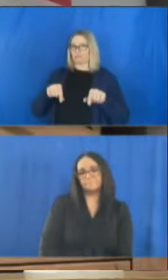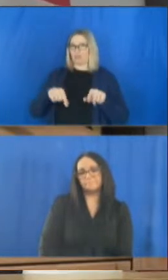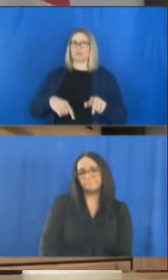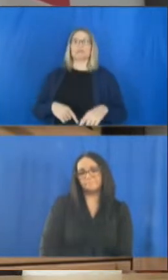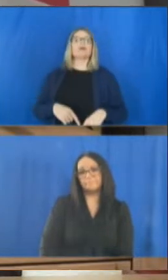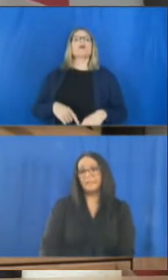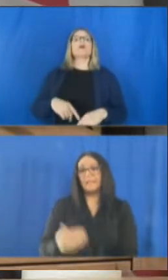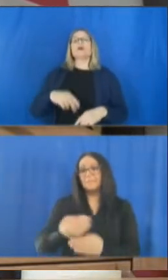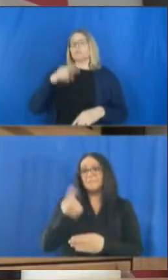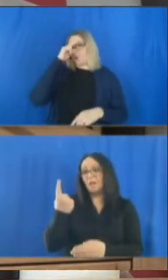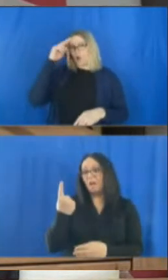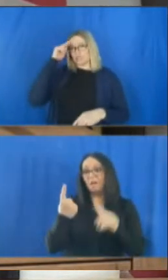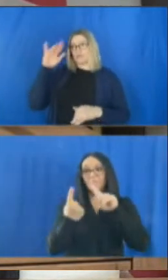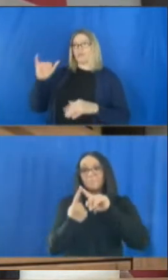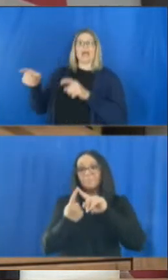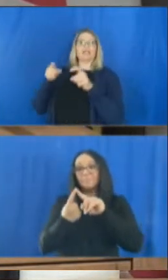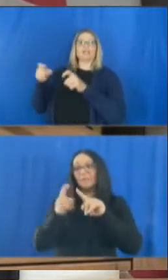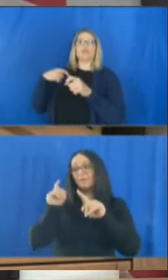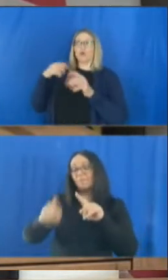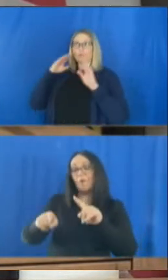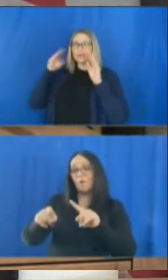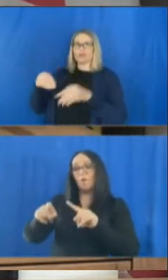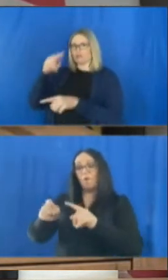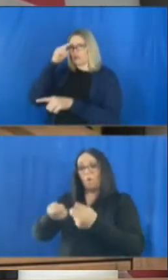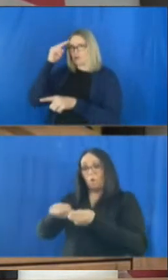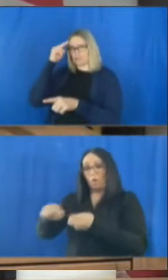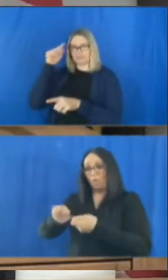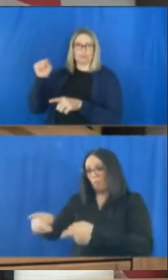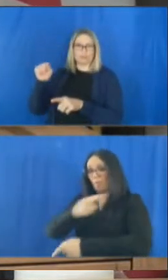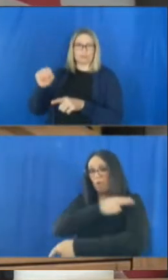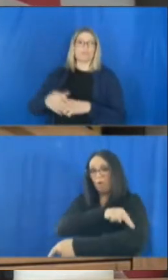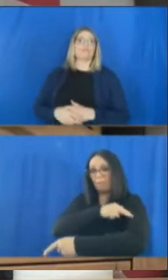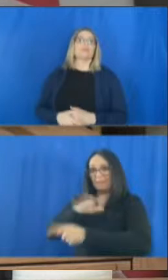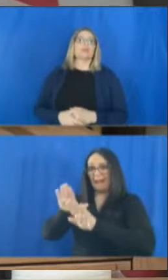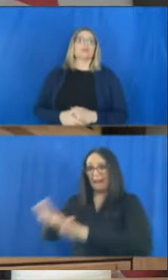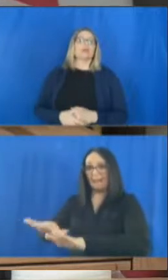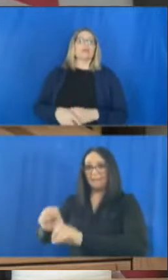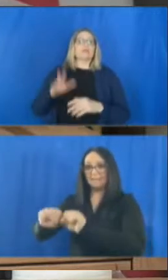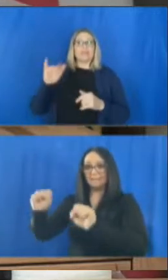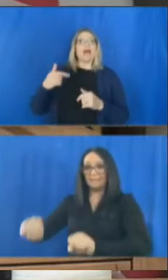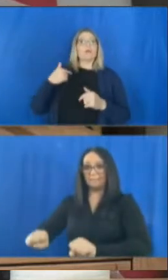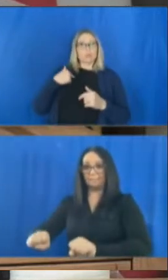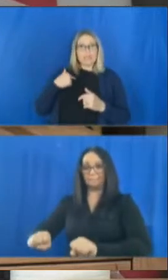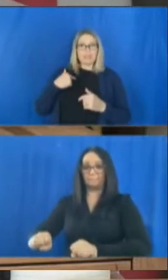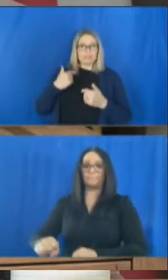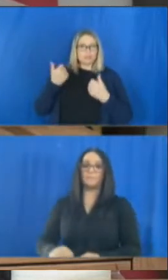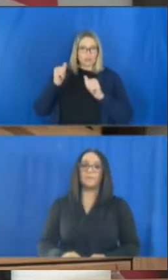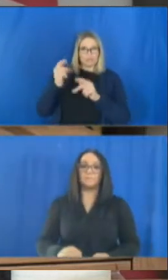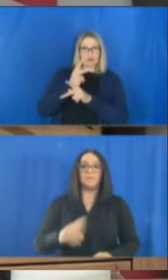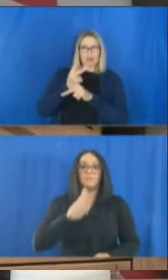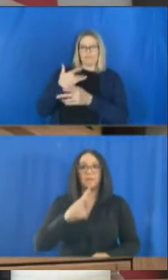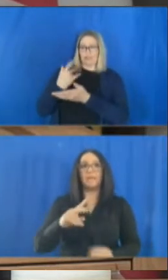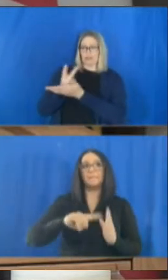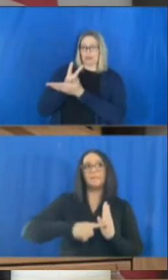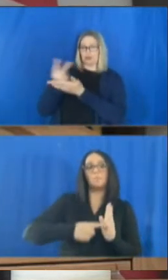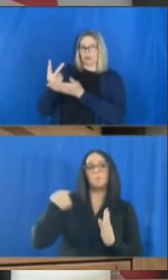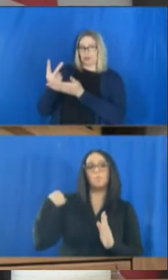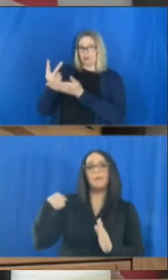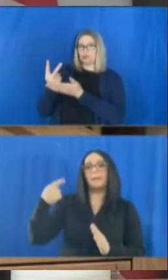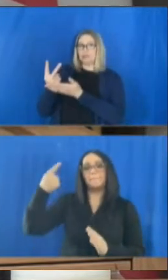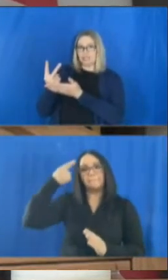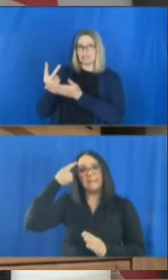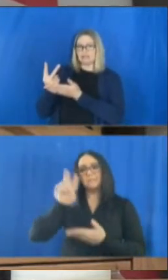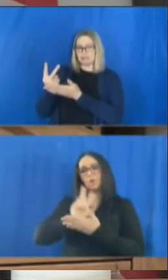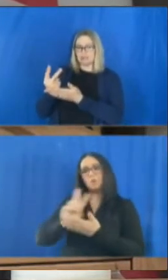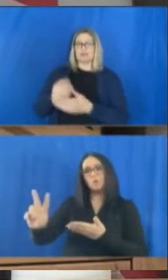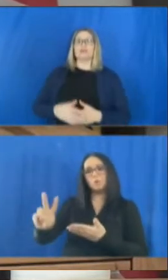of, obviously, the health authorities, the CEOs, public health, and the recommendations of what it would take to see the curve bend and we